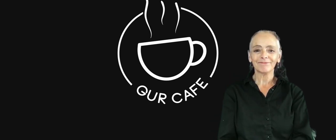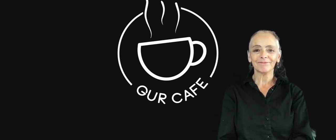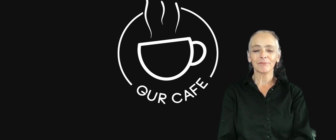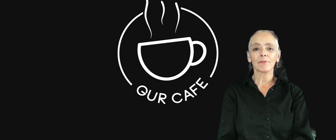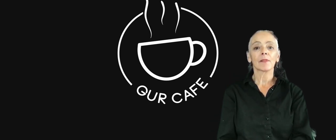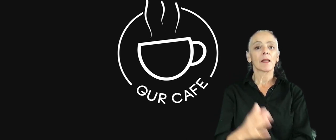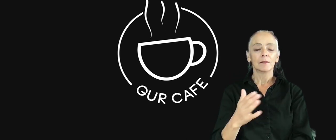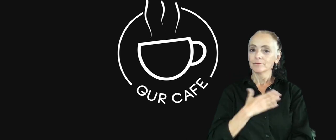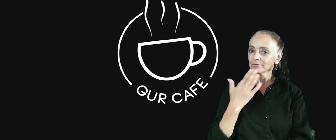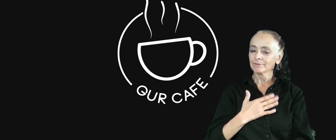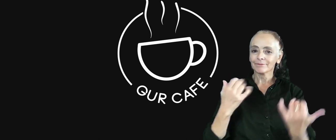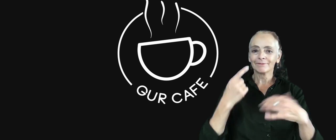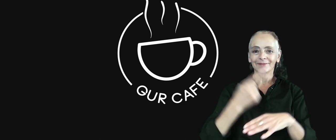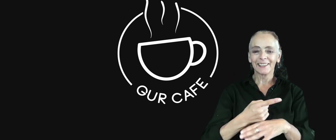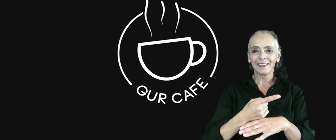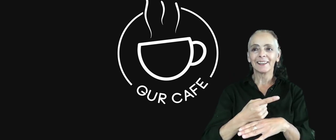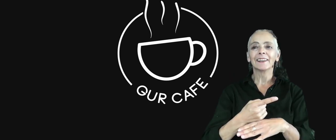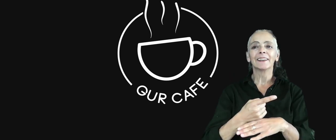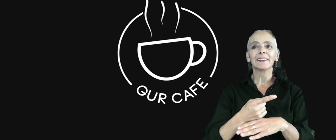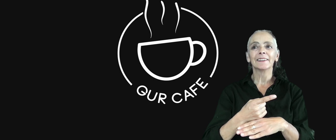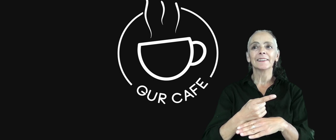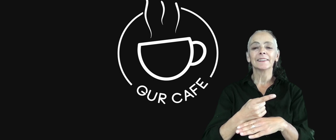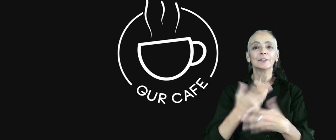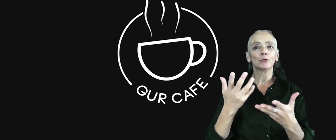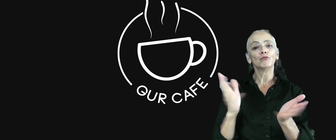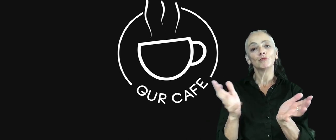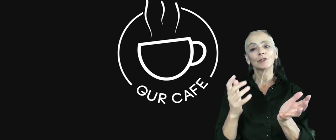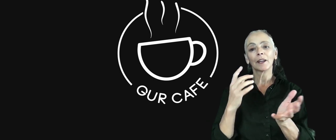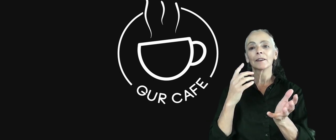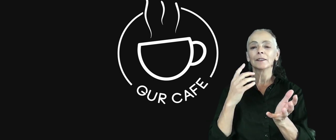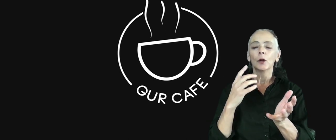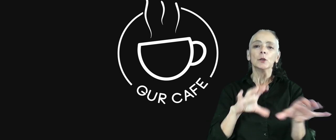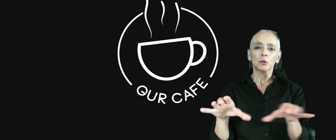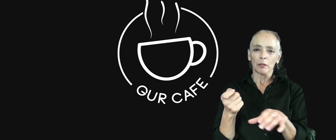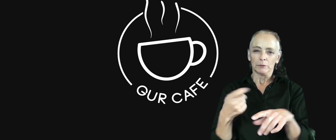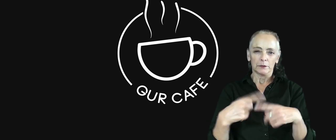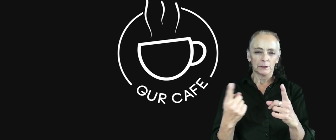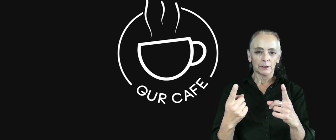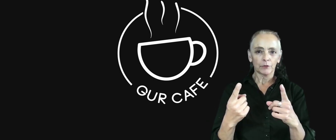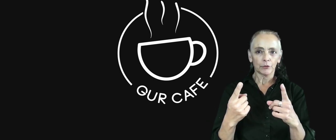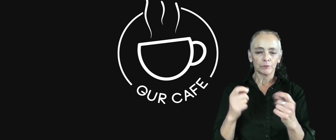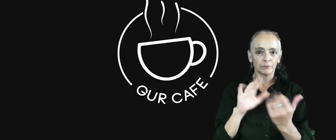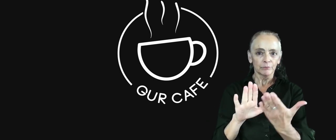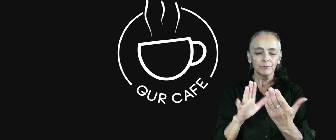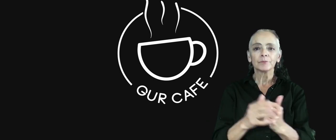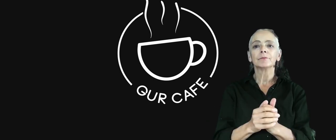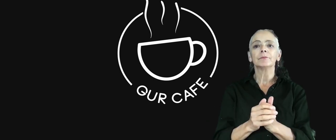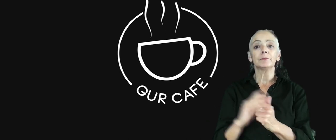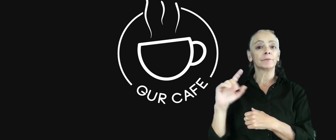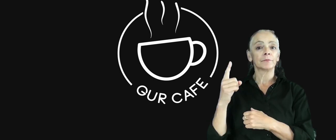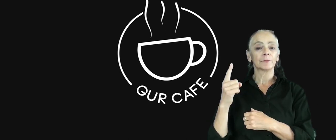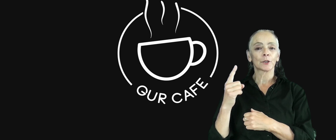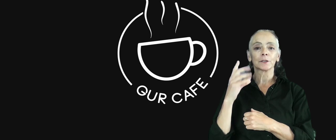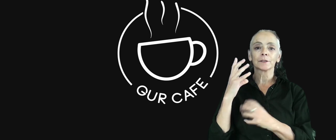We're super happy today to chat about we're doing a little bit of a different format. First of all, our